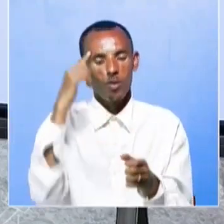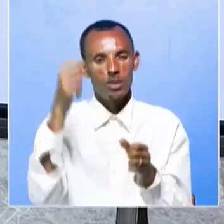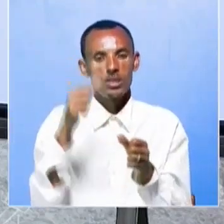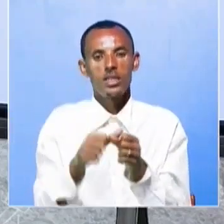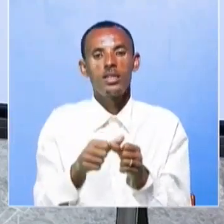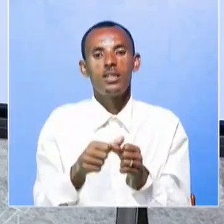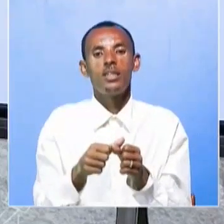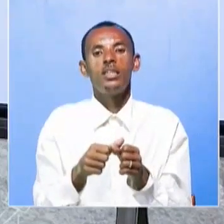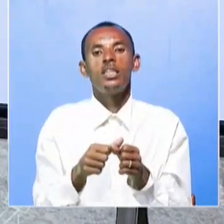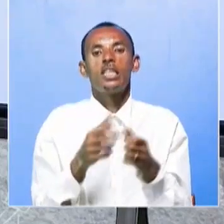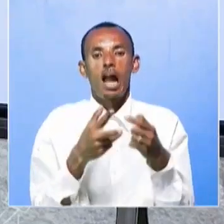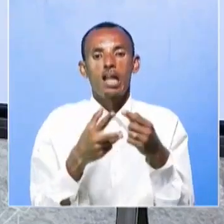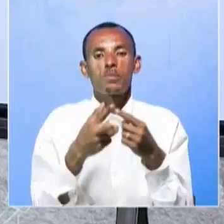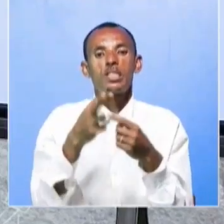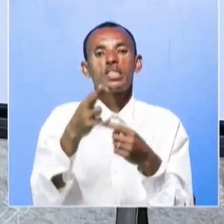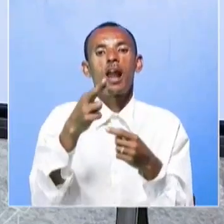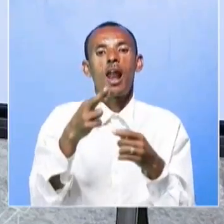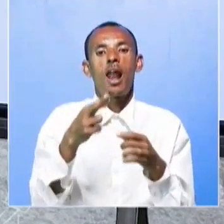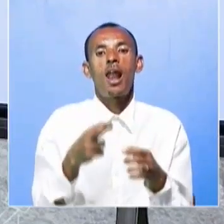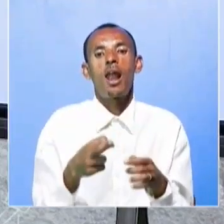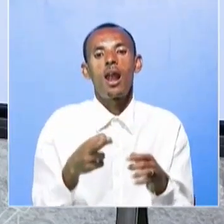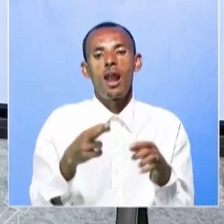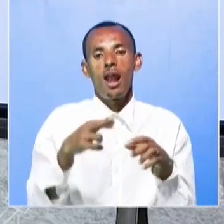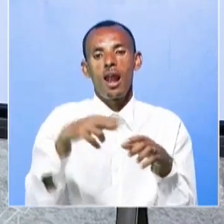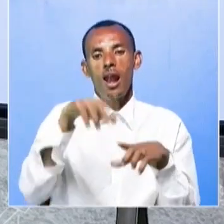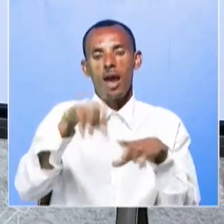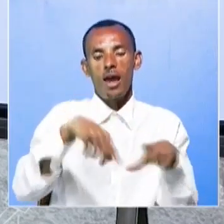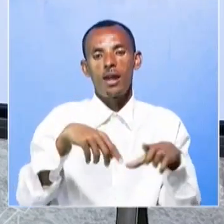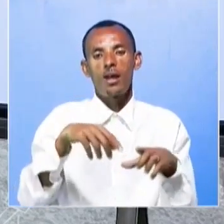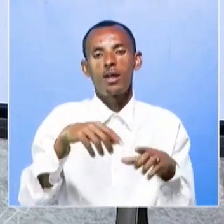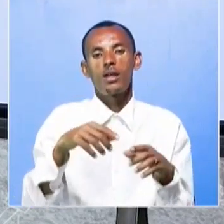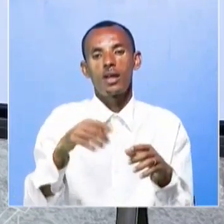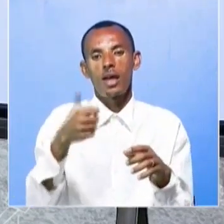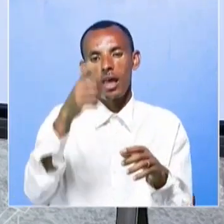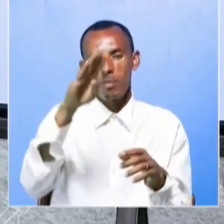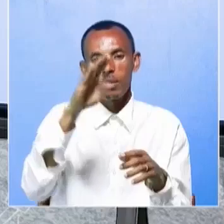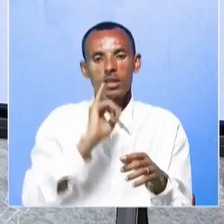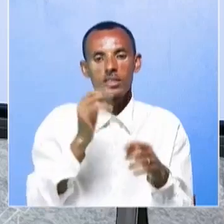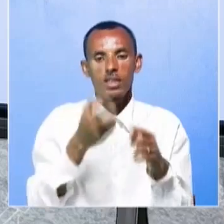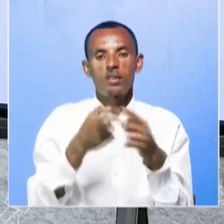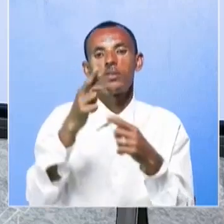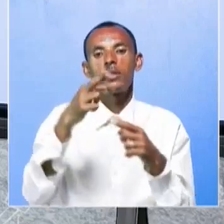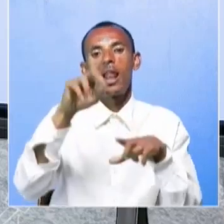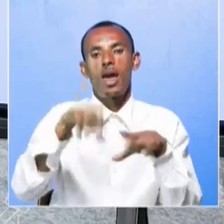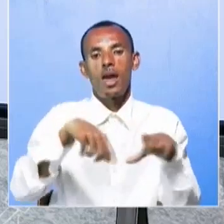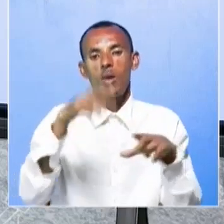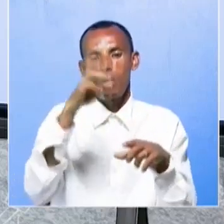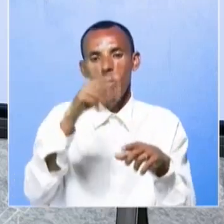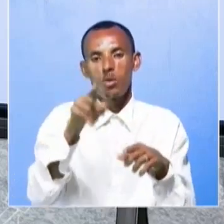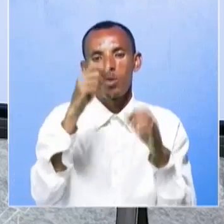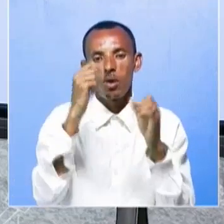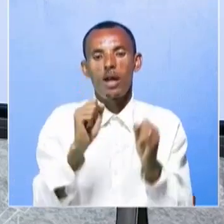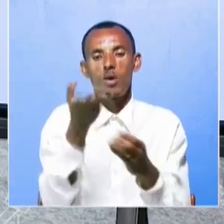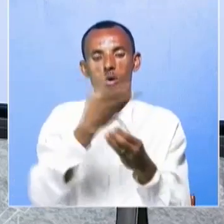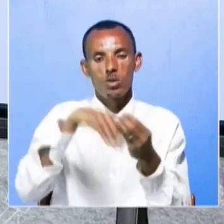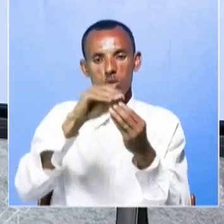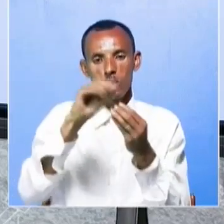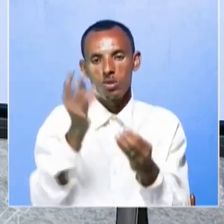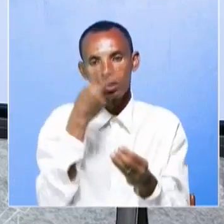a transversal line. You can consider AB as a transversal line, or you can also